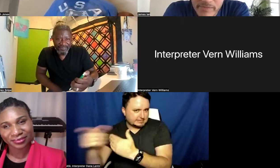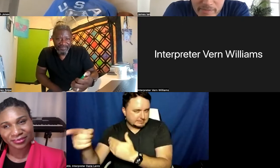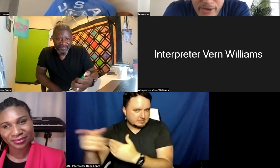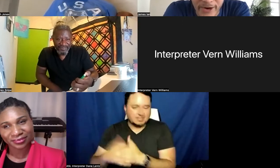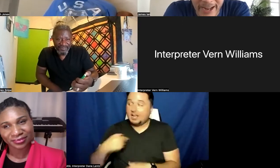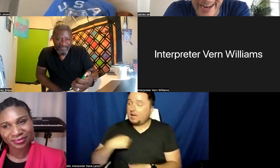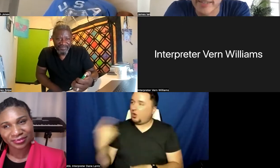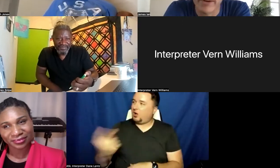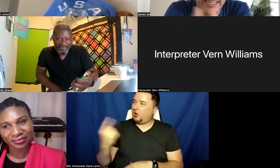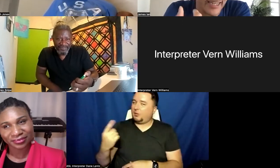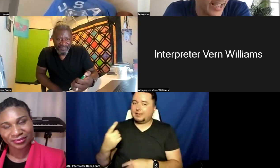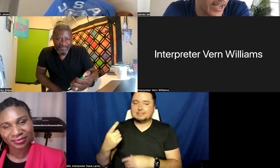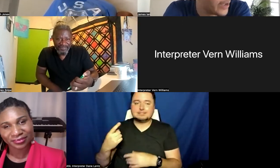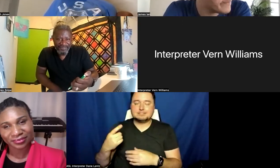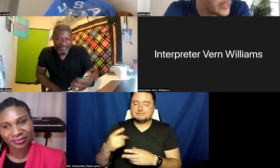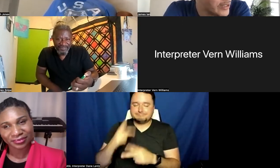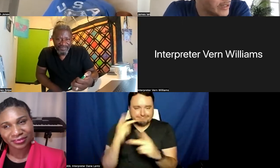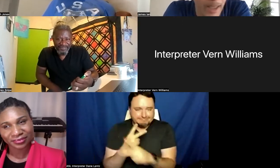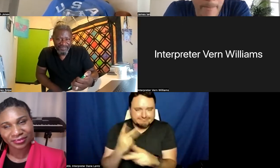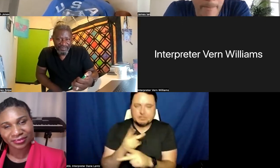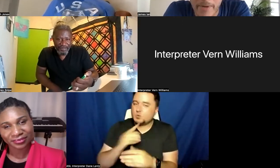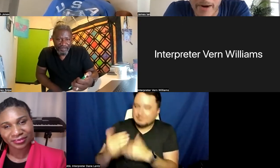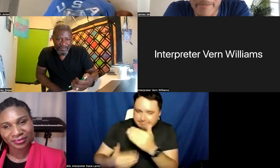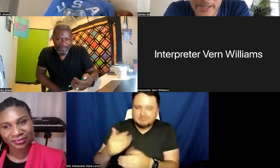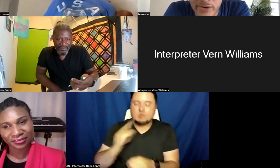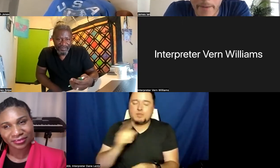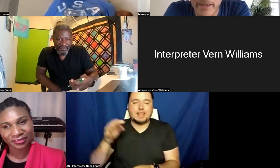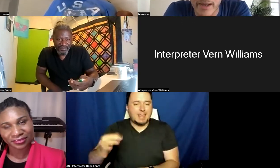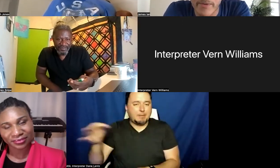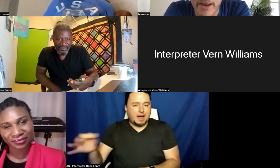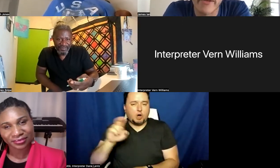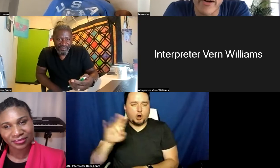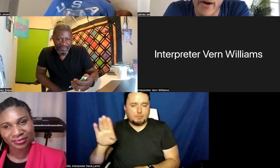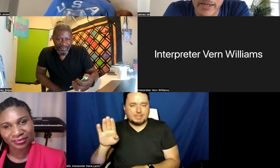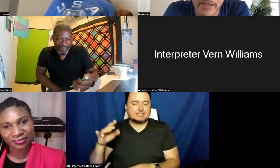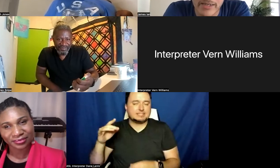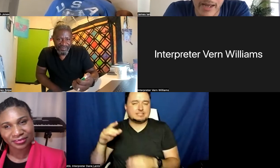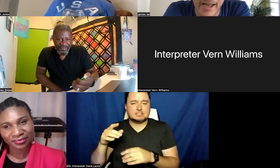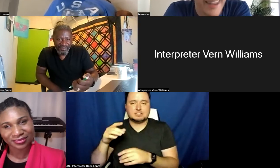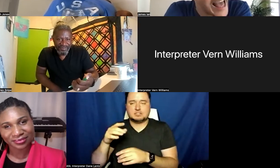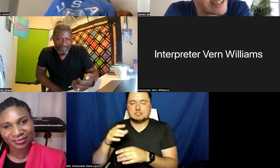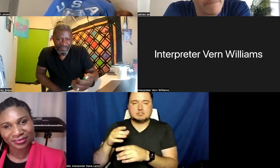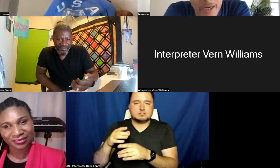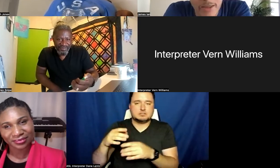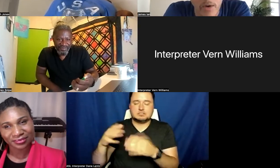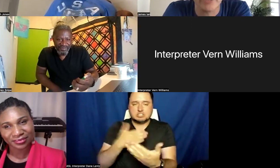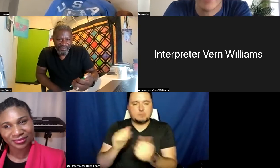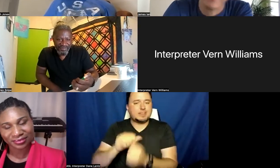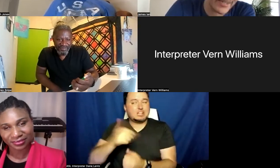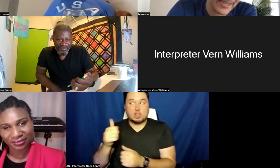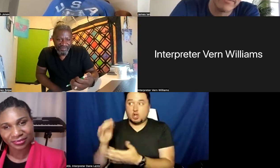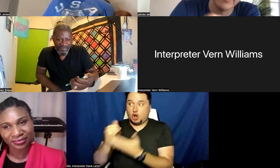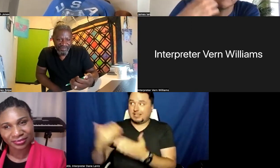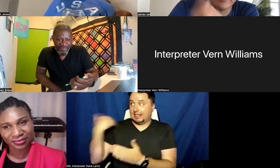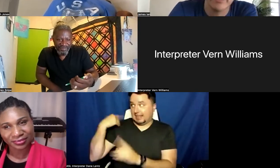always creating. I just released a hip hop R&B track with another artist last month who also has